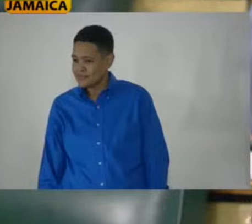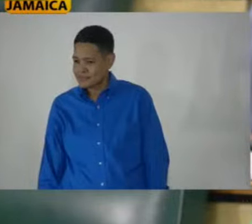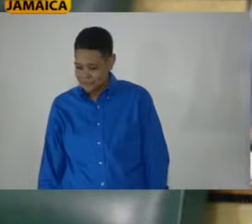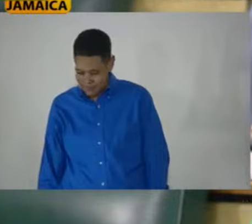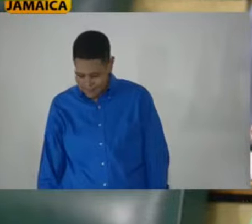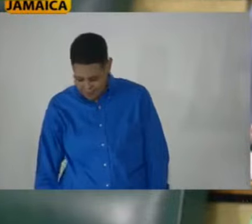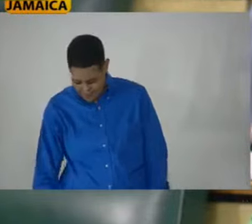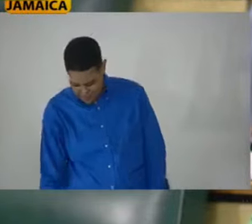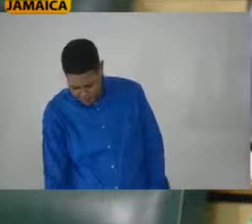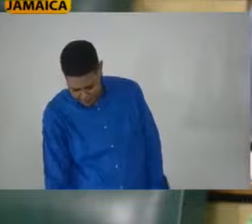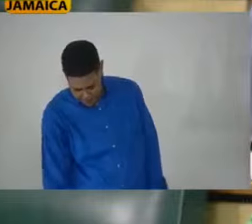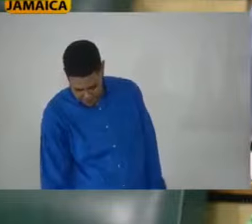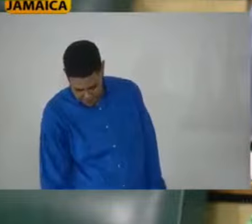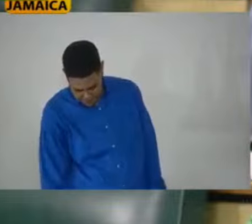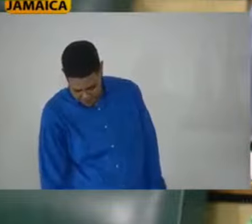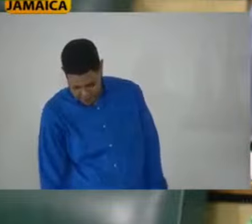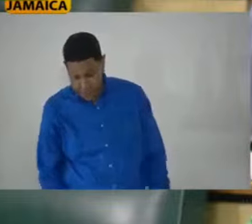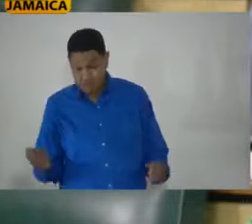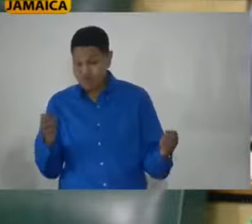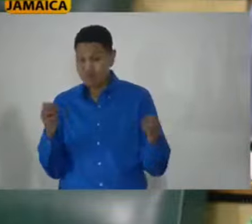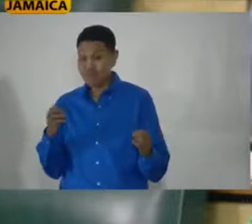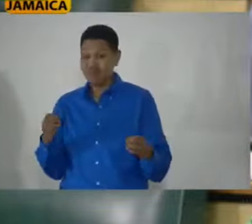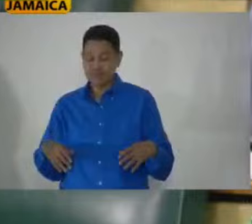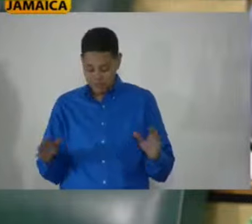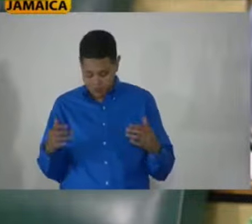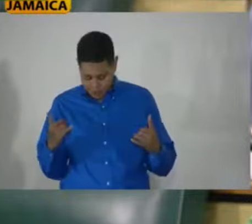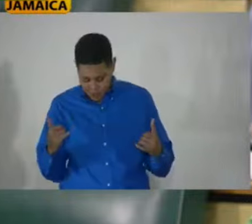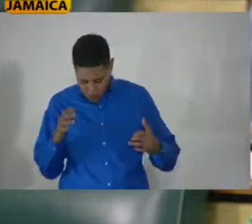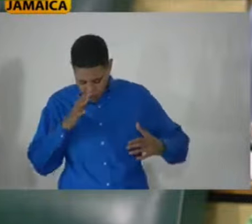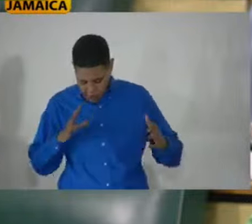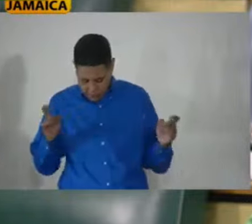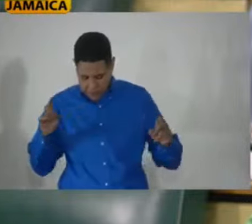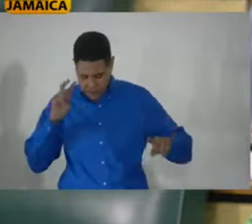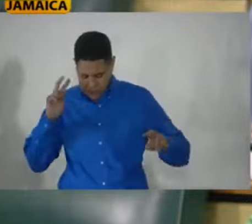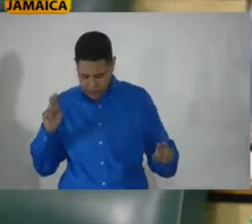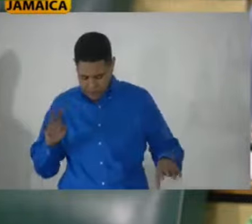Madam Speaker, I now want to